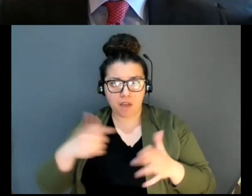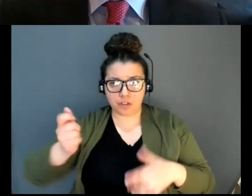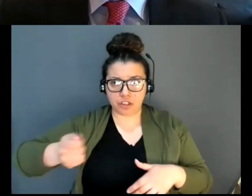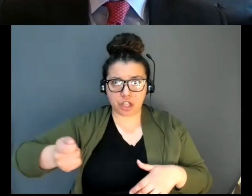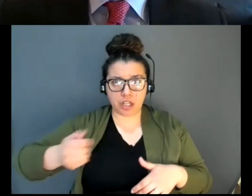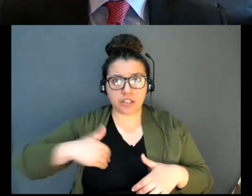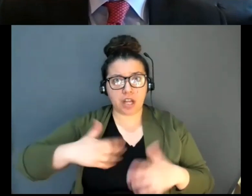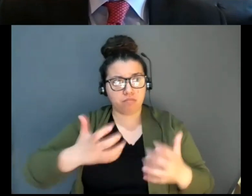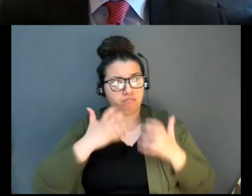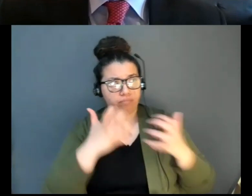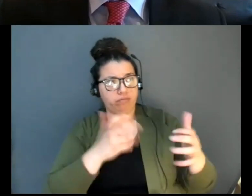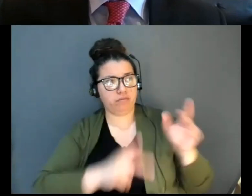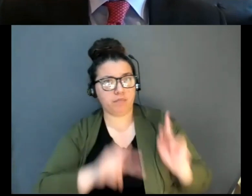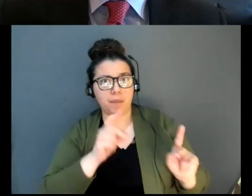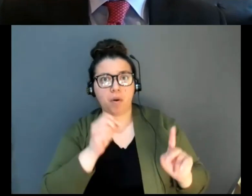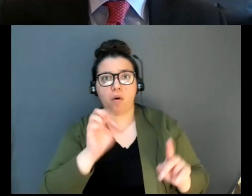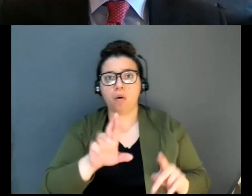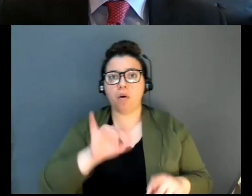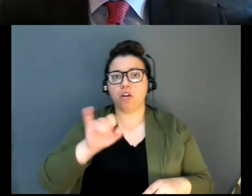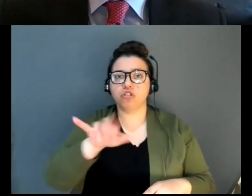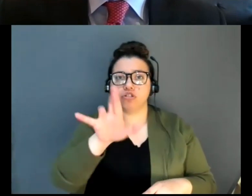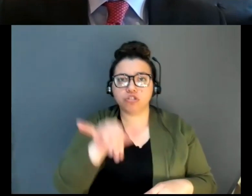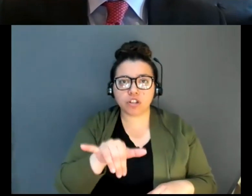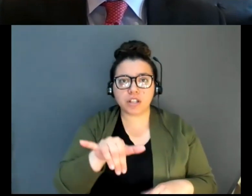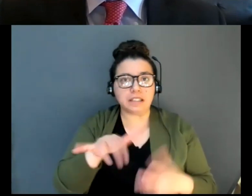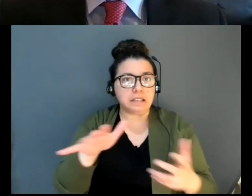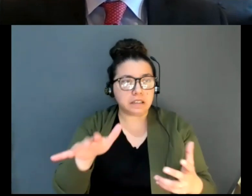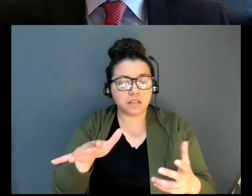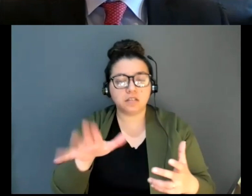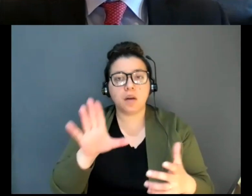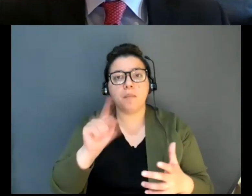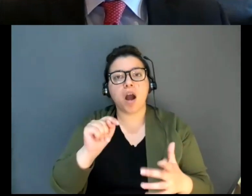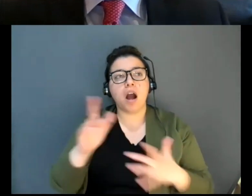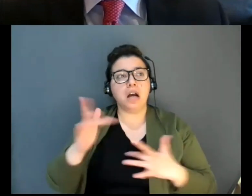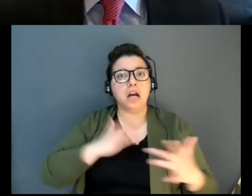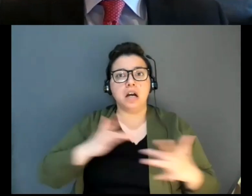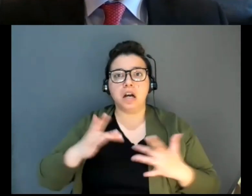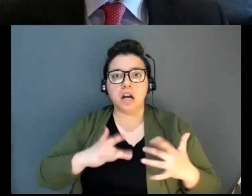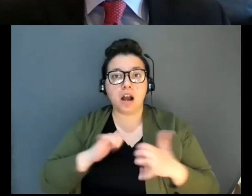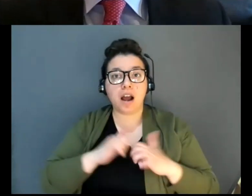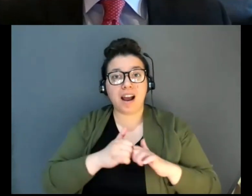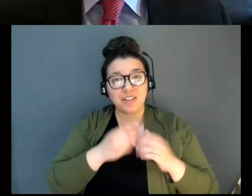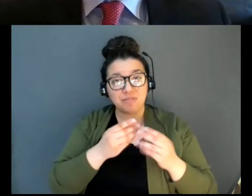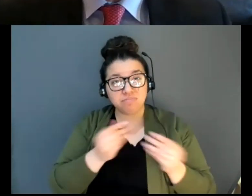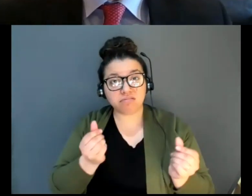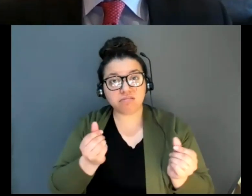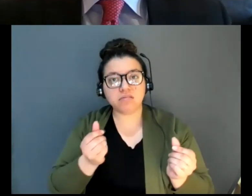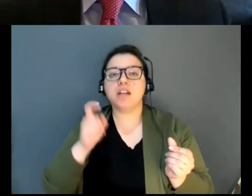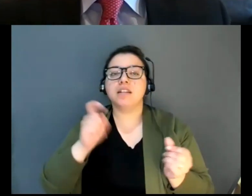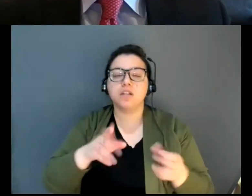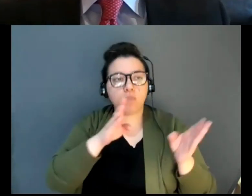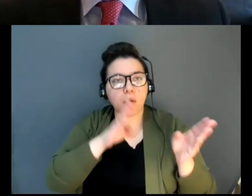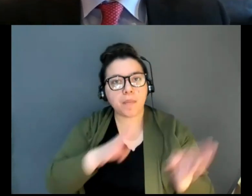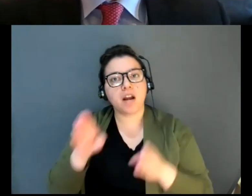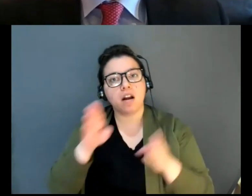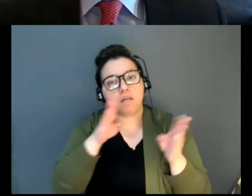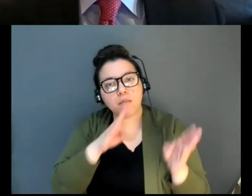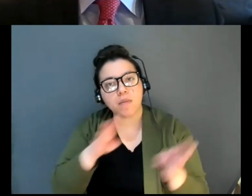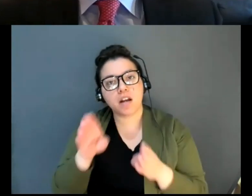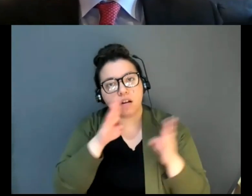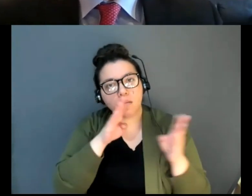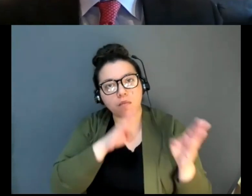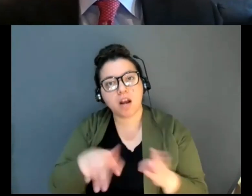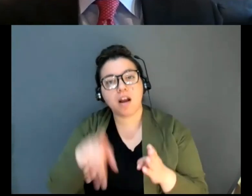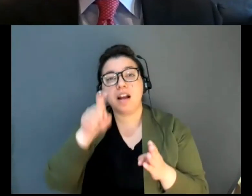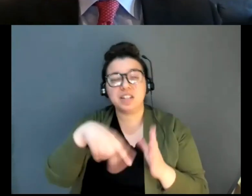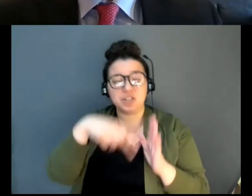you're arguing before a jury. But what we can do to alleviate those concerns is prepare. Read your briefs, read the law. Know